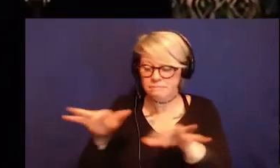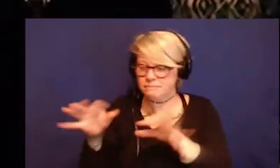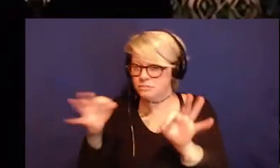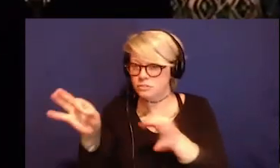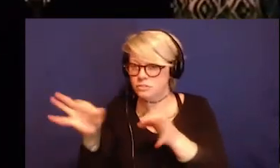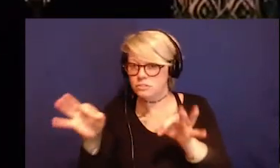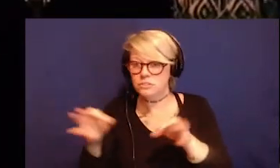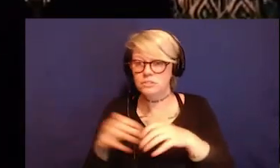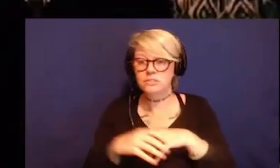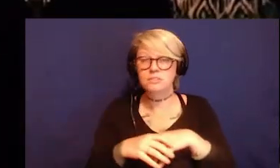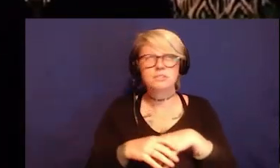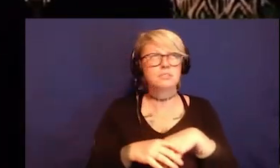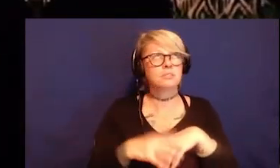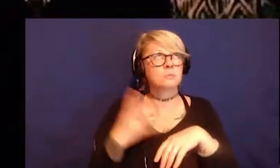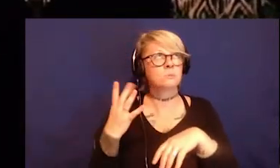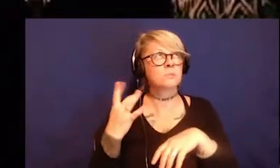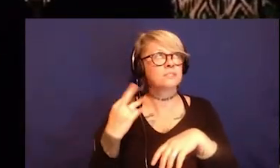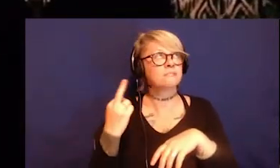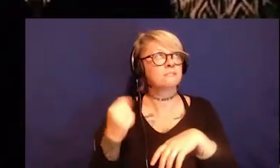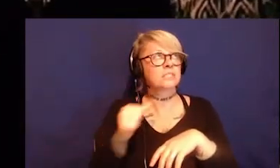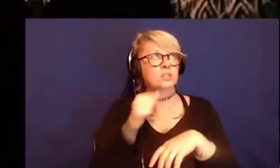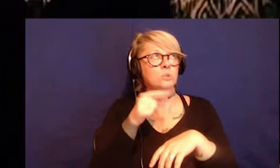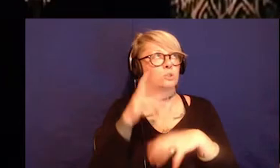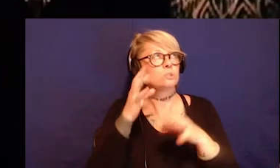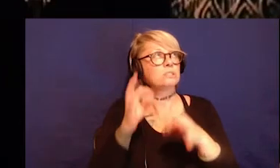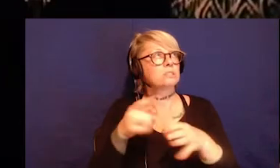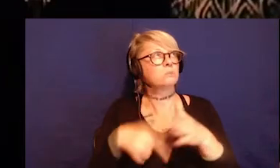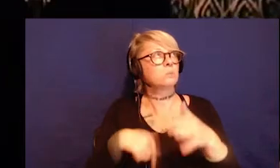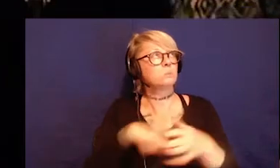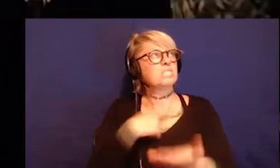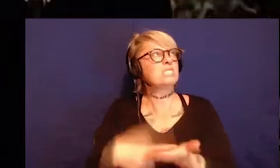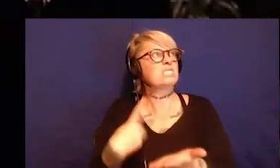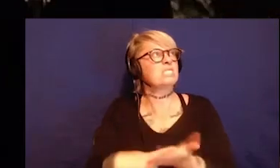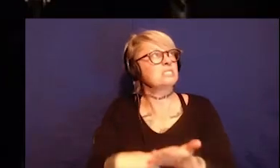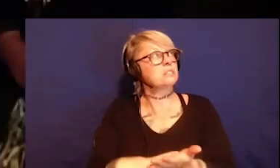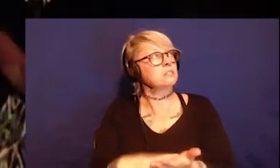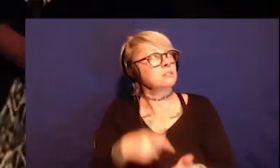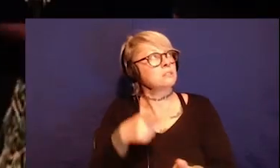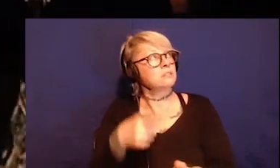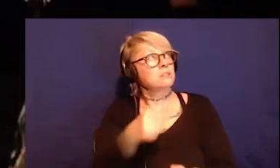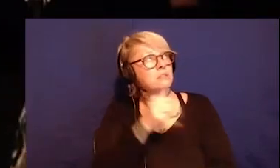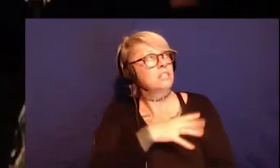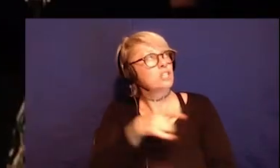Then why the fuck don't you decide what we start with? I don't know, lady. You're the therapist.